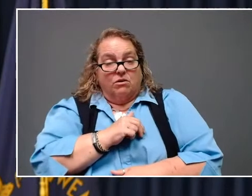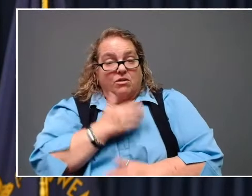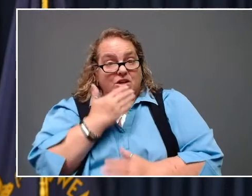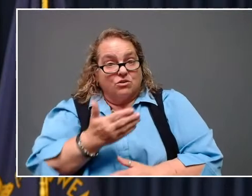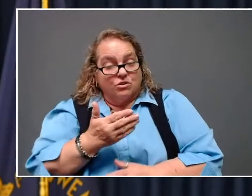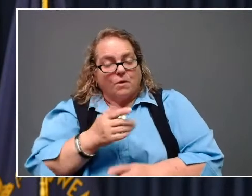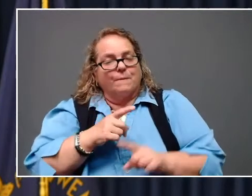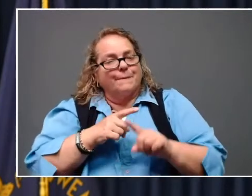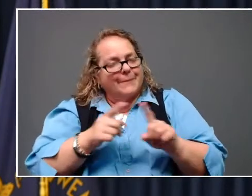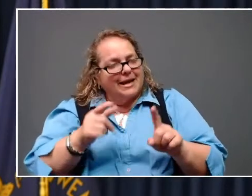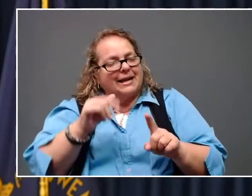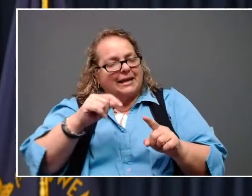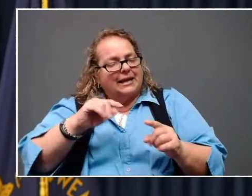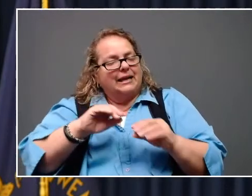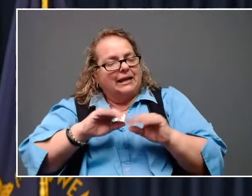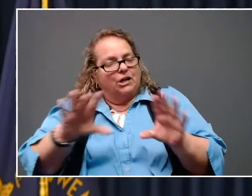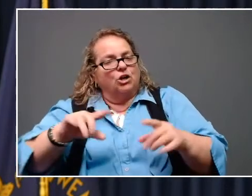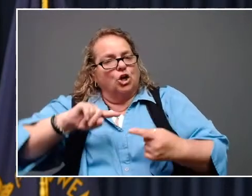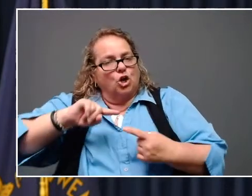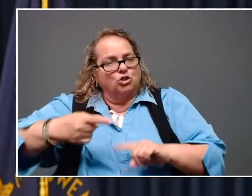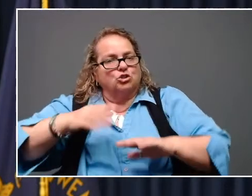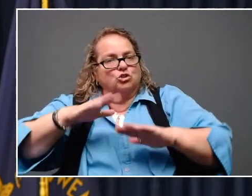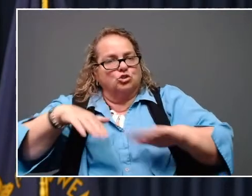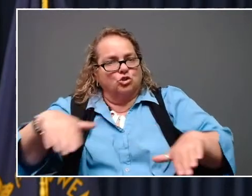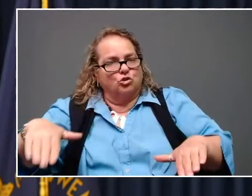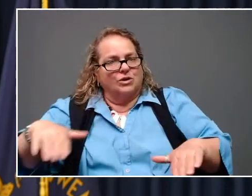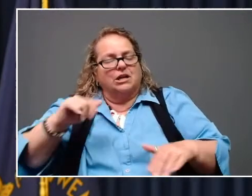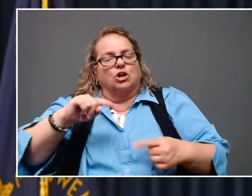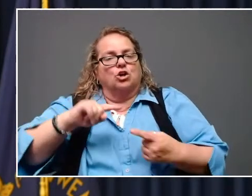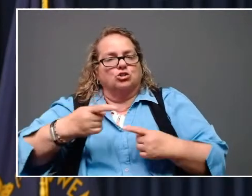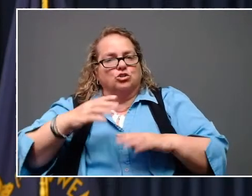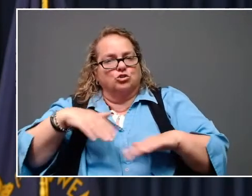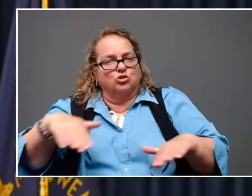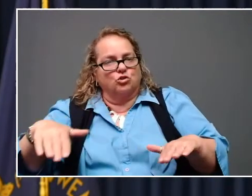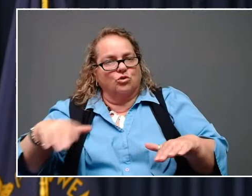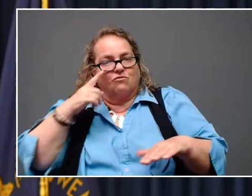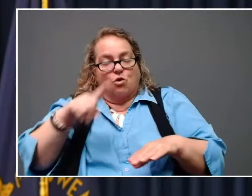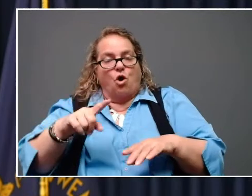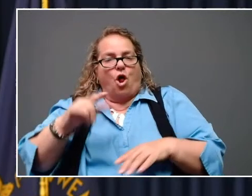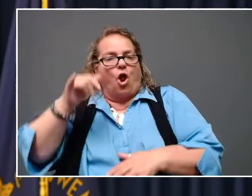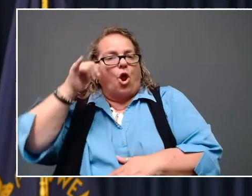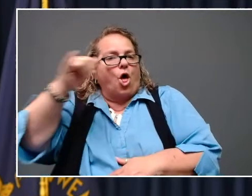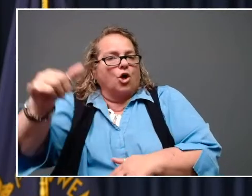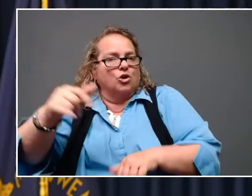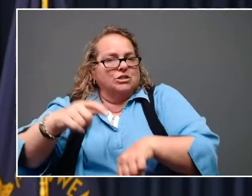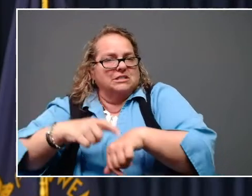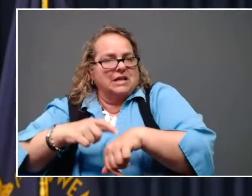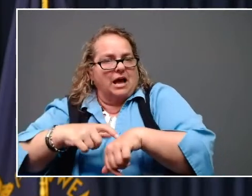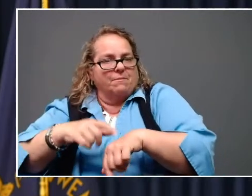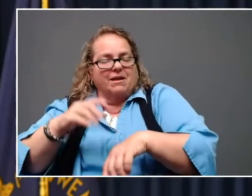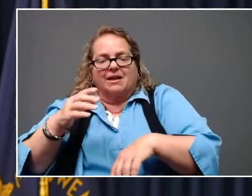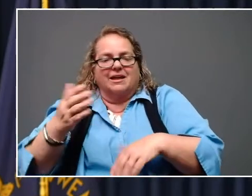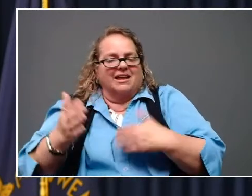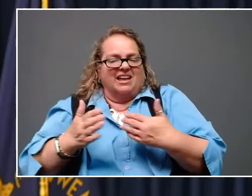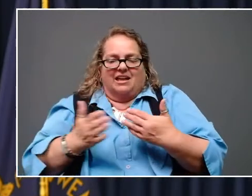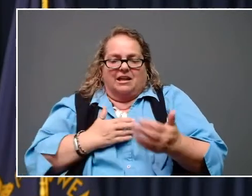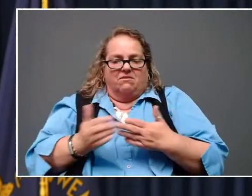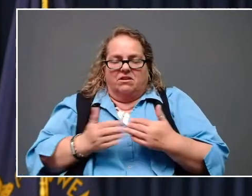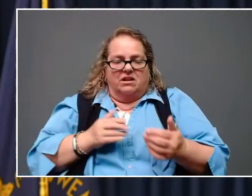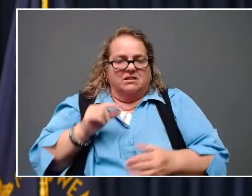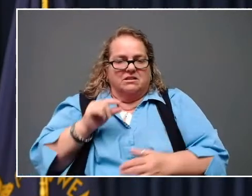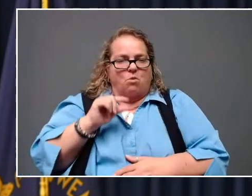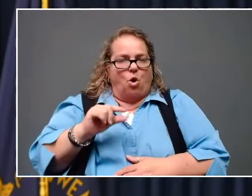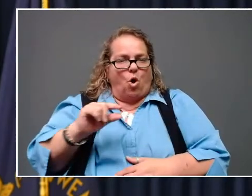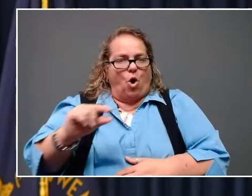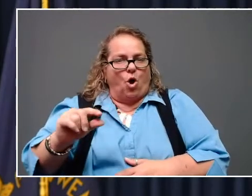clearly hurts children. It hurts children for a longer period of time, even if in smaller proportion. But the vaccines